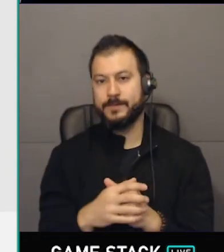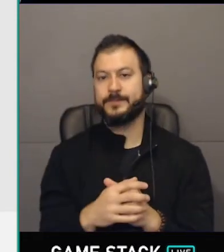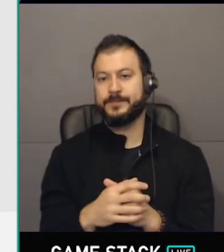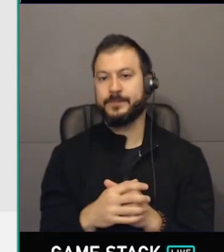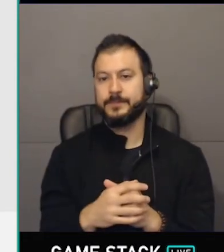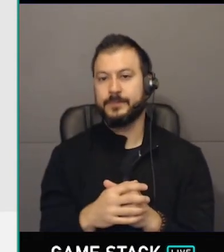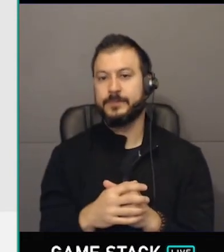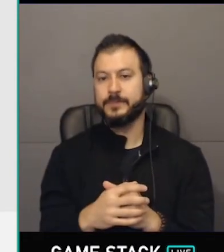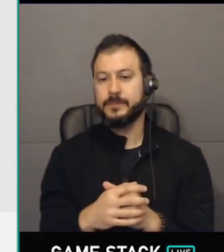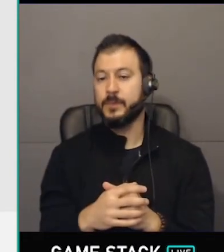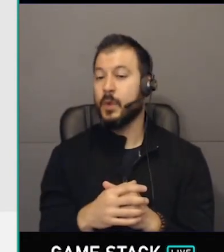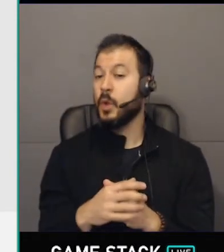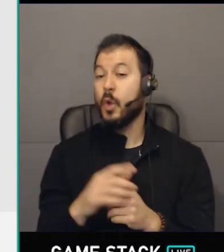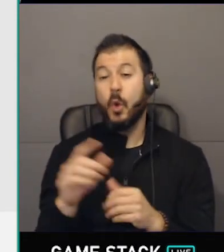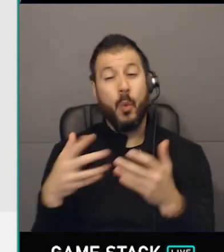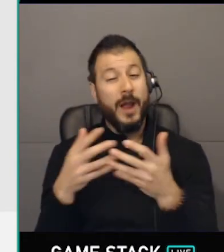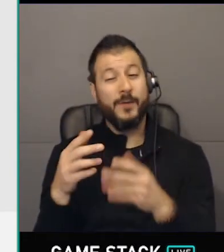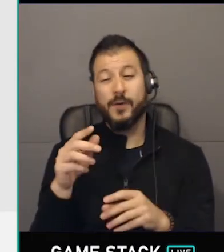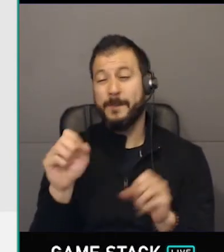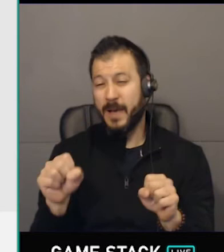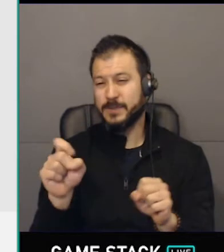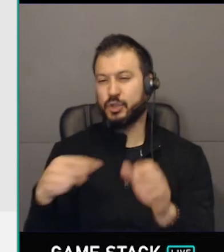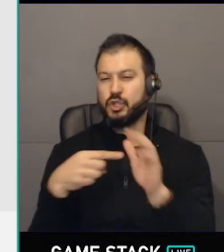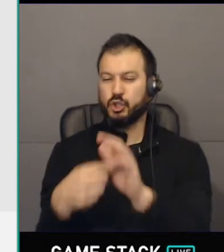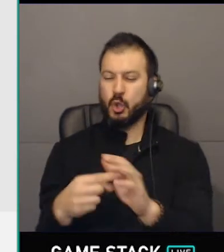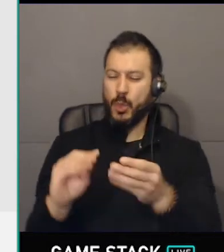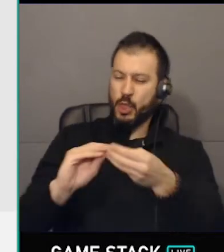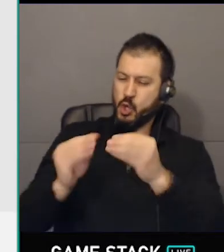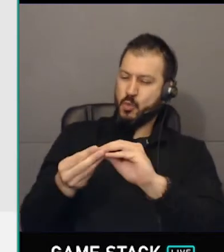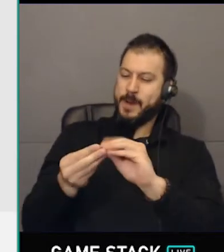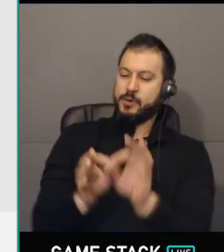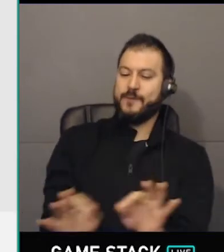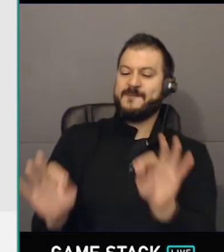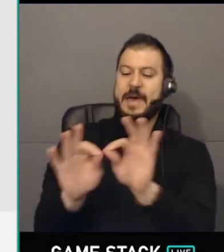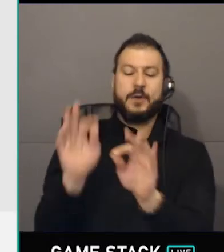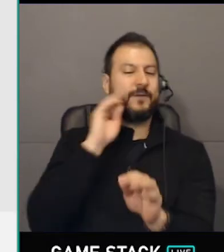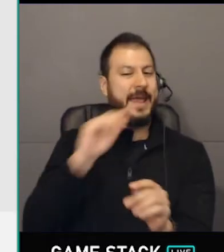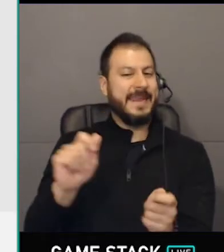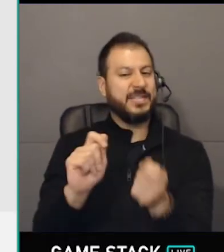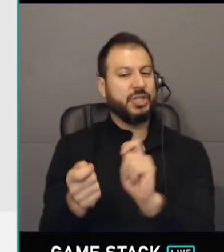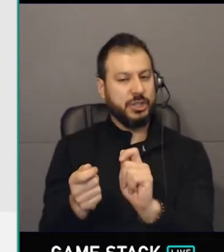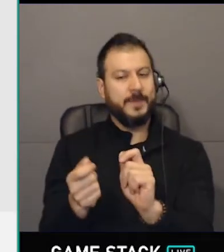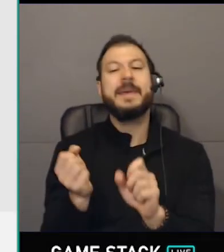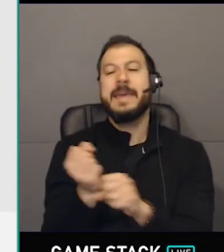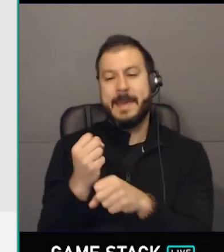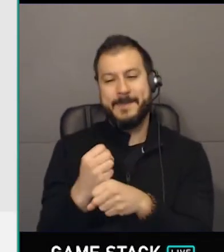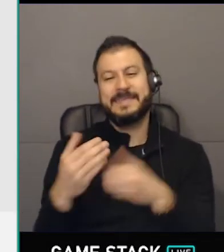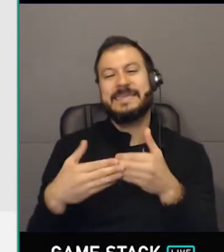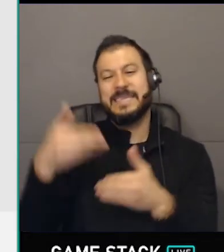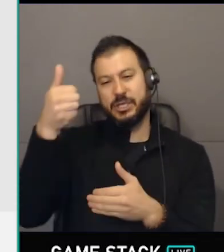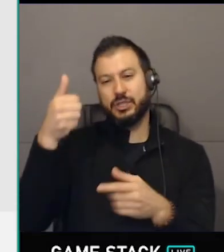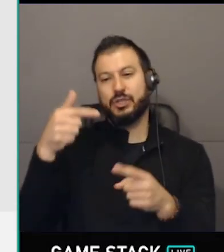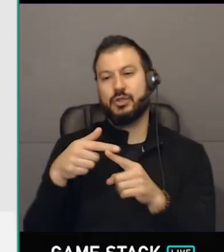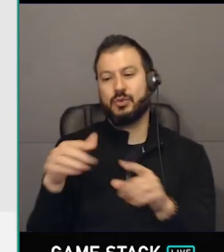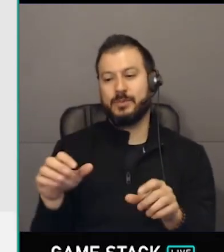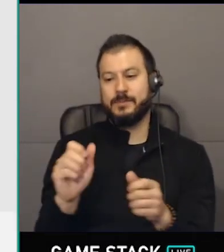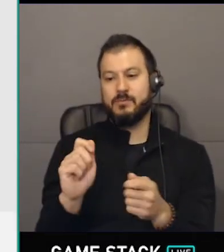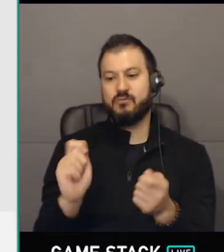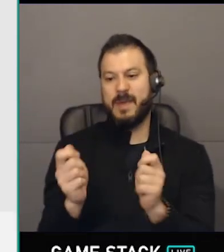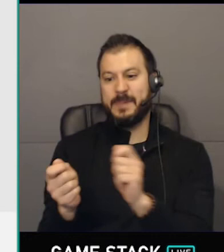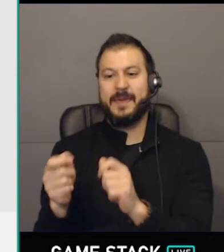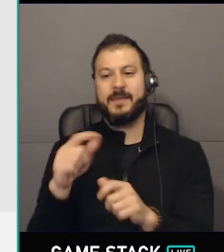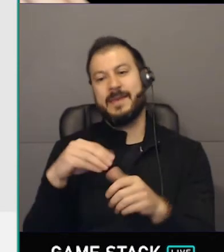Now, wherever possible, you should show the numerical value for any adjustment. This makes it easier for users to replicate those adjustments on other